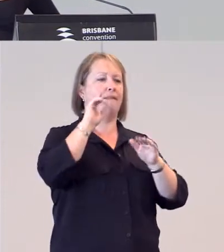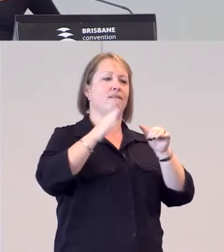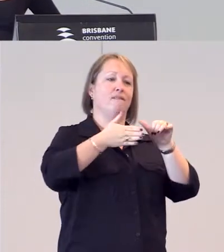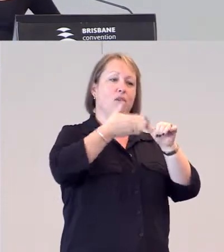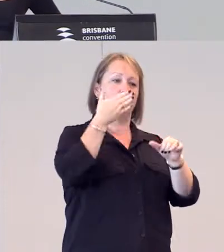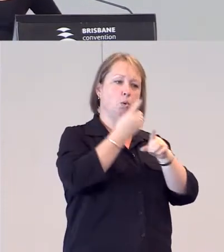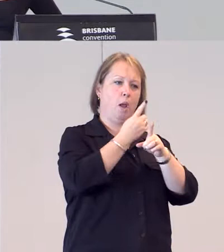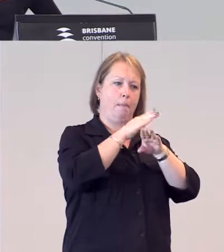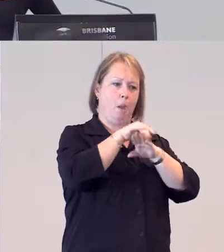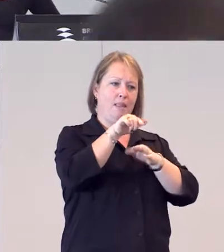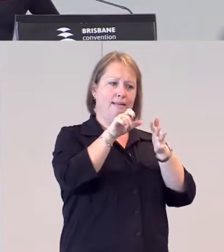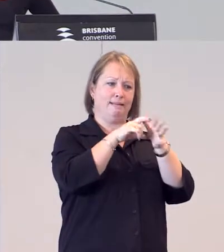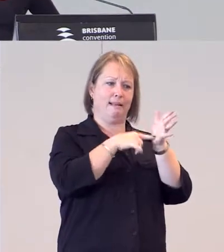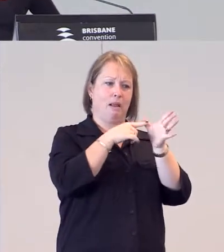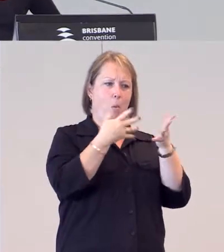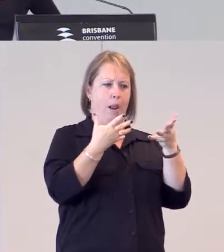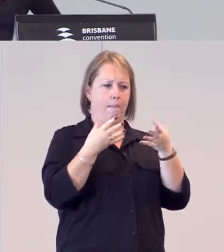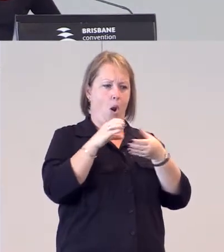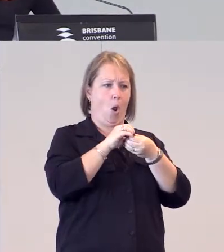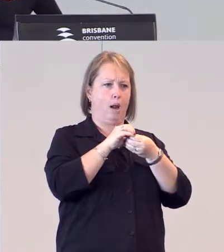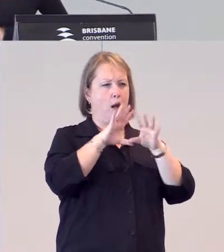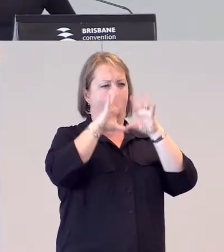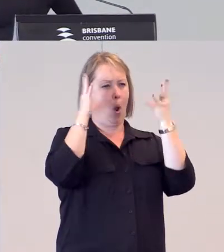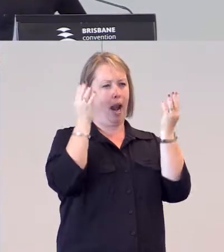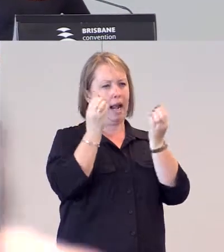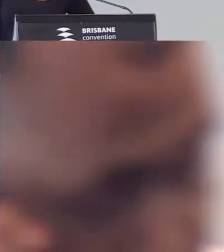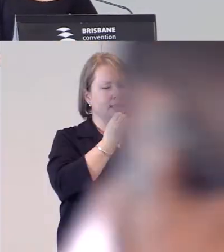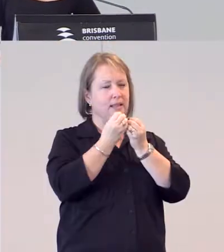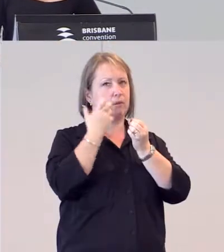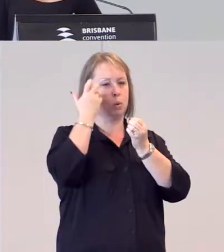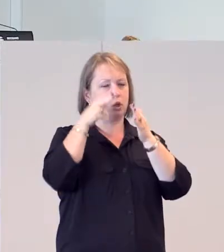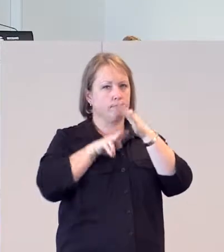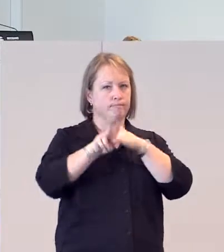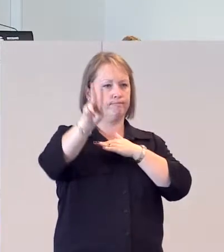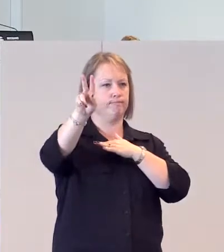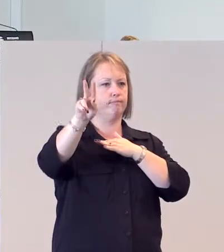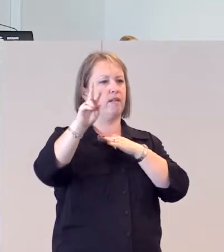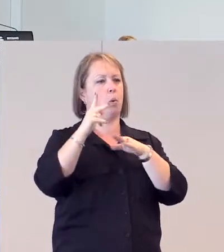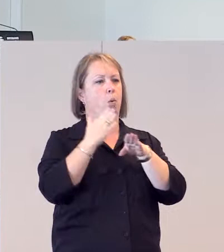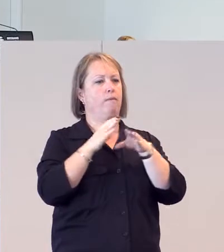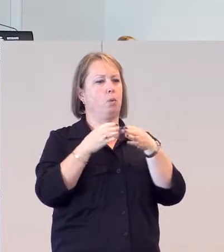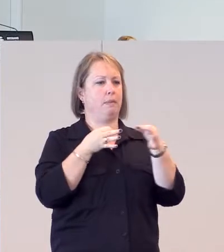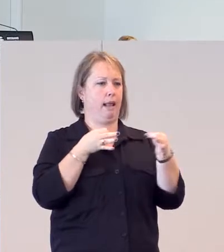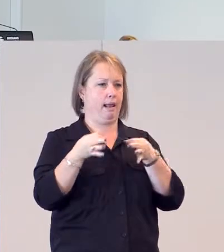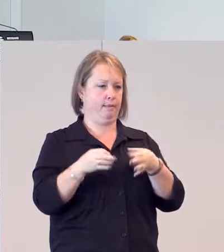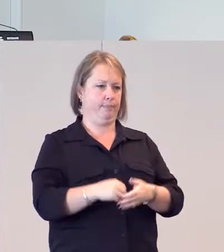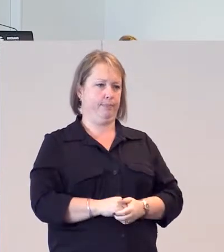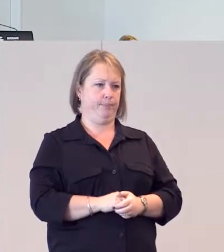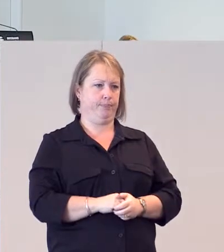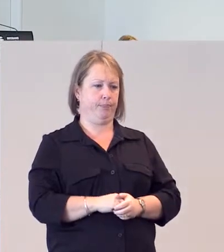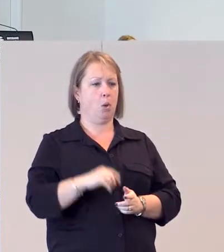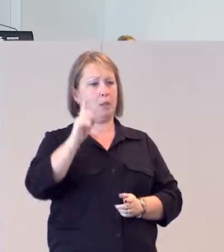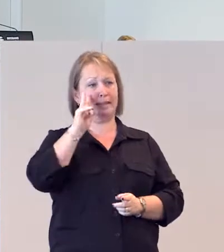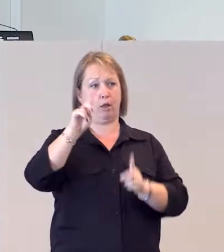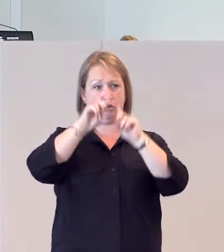within a holistic and future-focused approach to workforce planning. So what you can see up